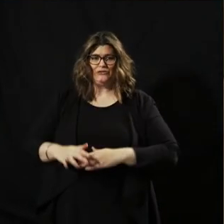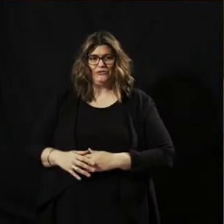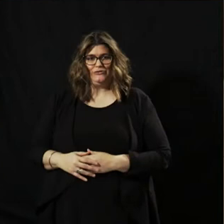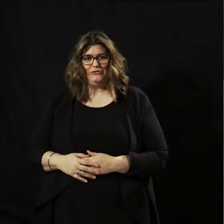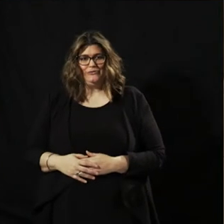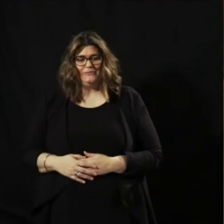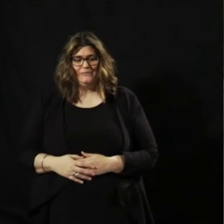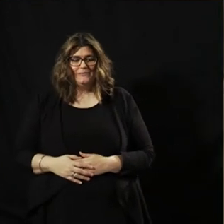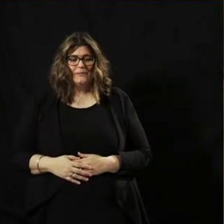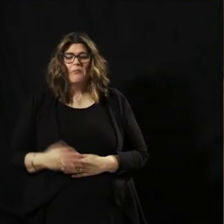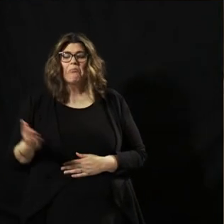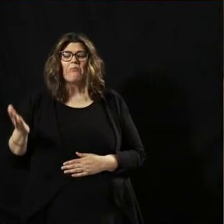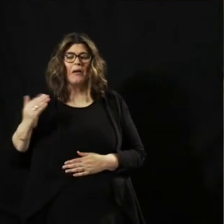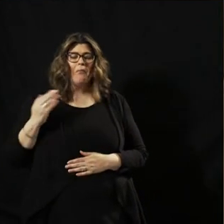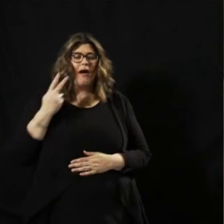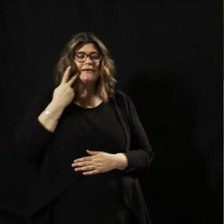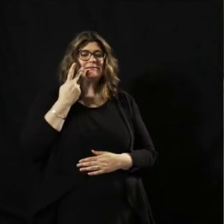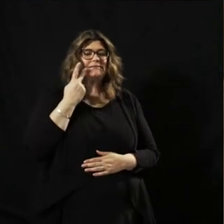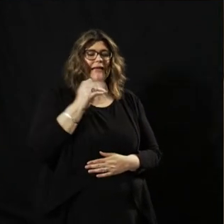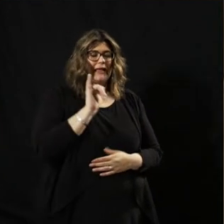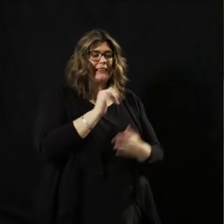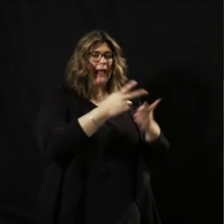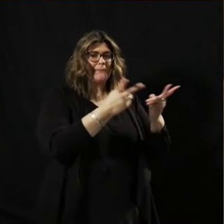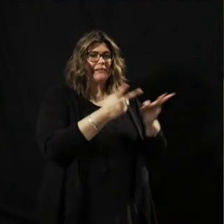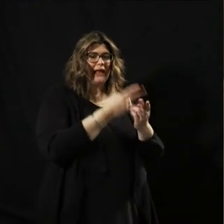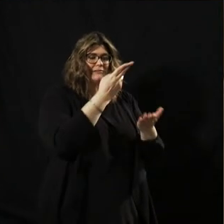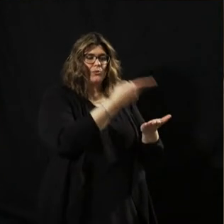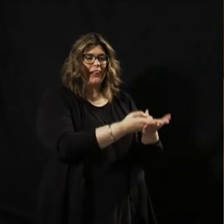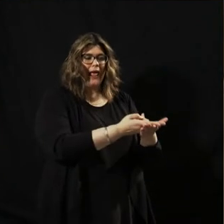Come and see the place where he lay.